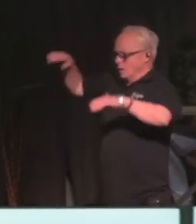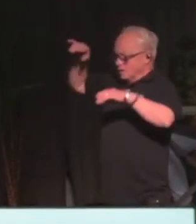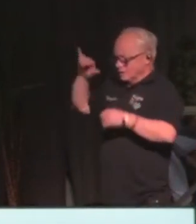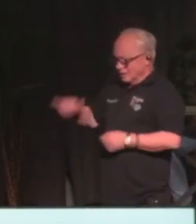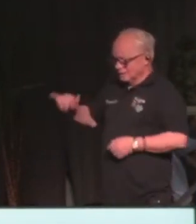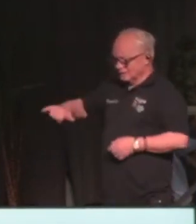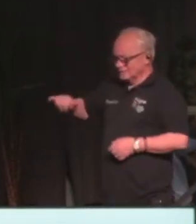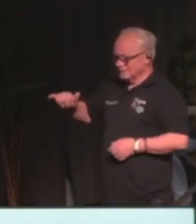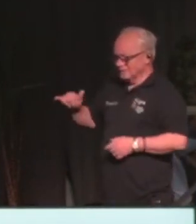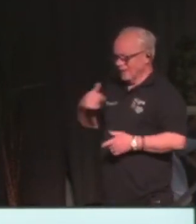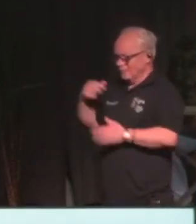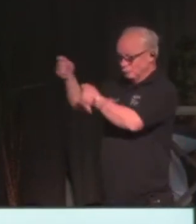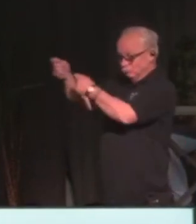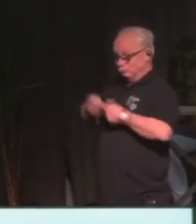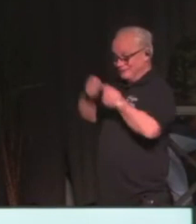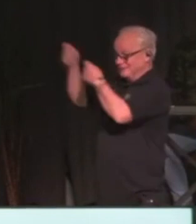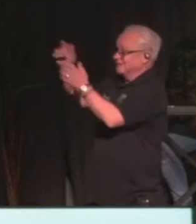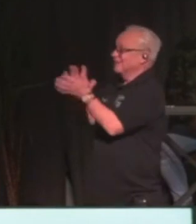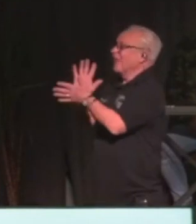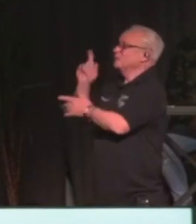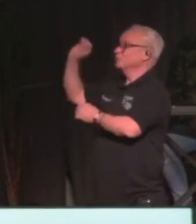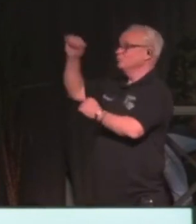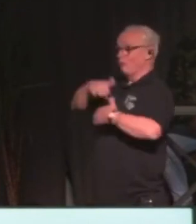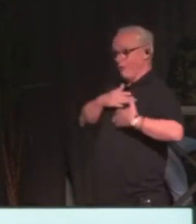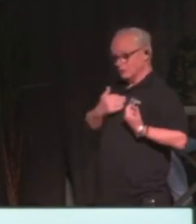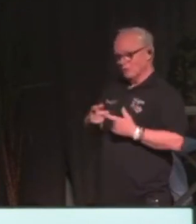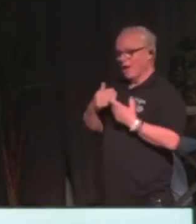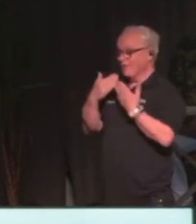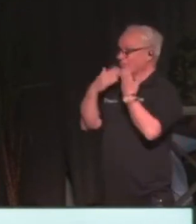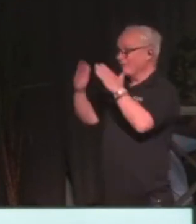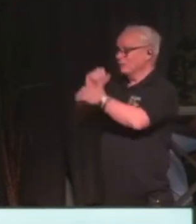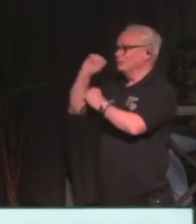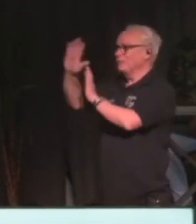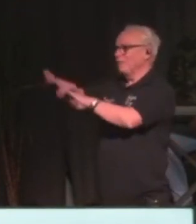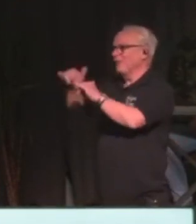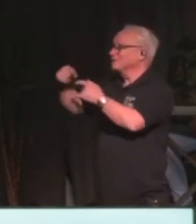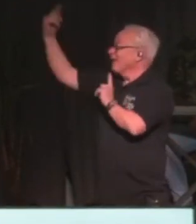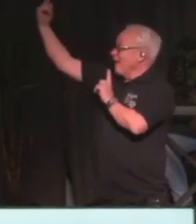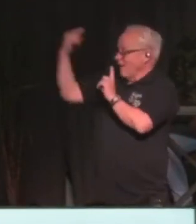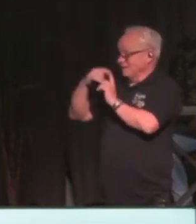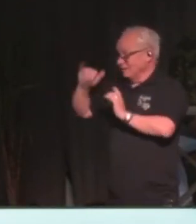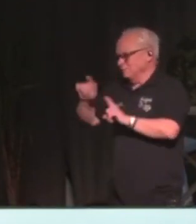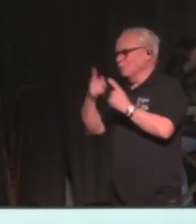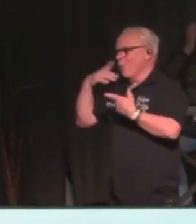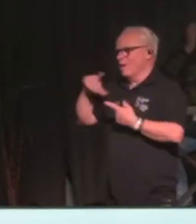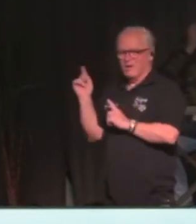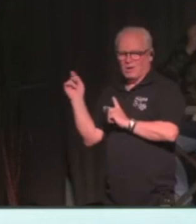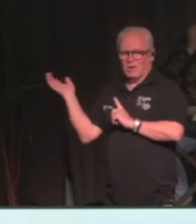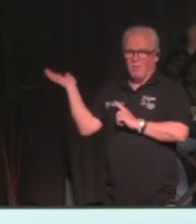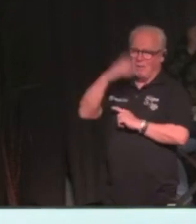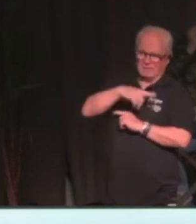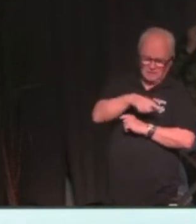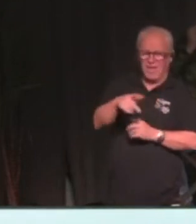for whatever would delight you and bring delight to your heart, Lord. And I'm thankful for your blessings that come, but I don't want to go back to a place where